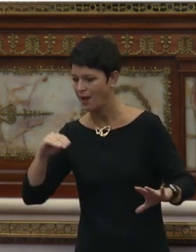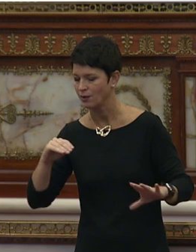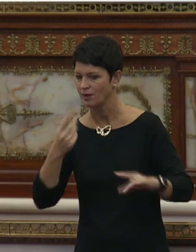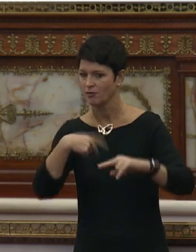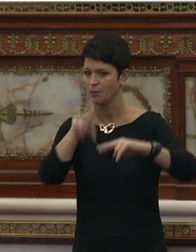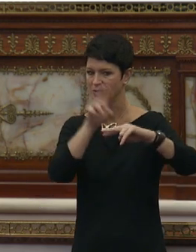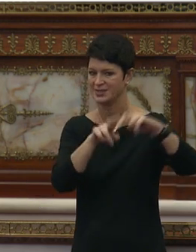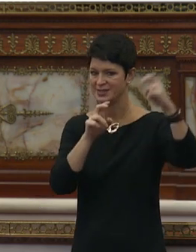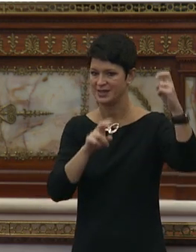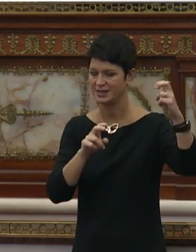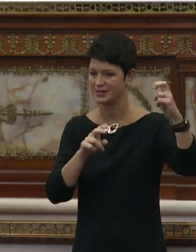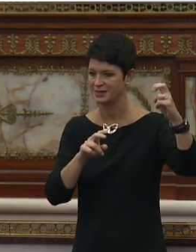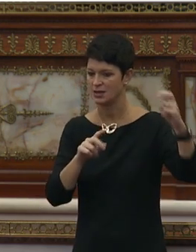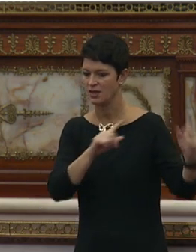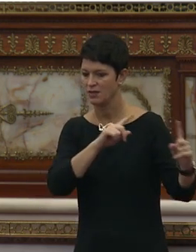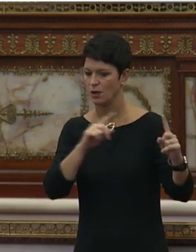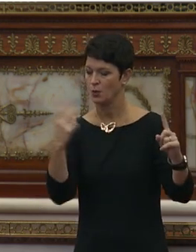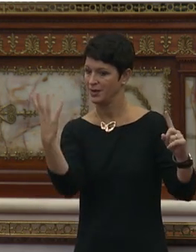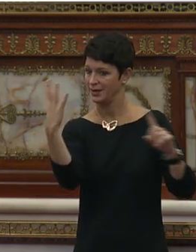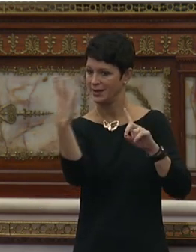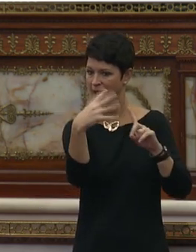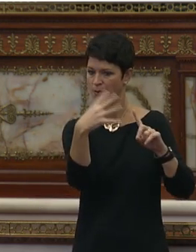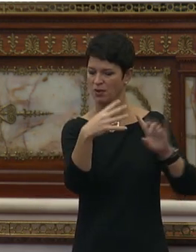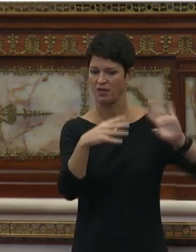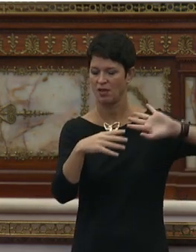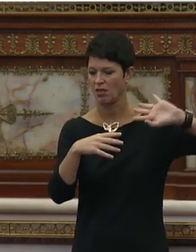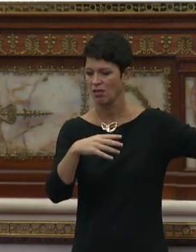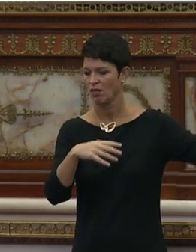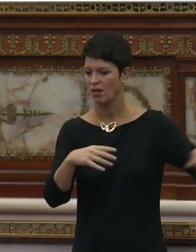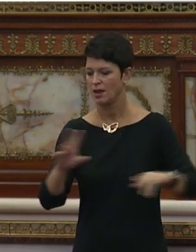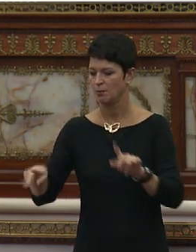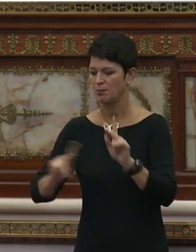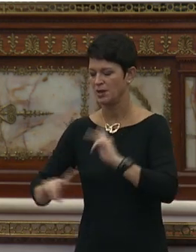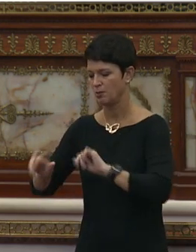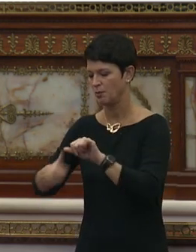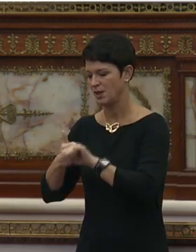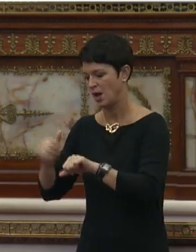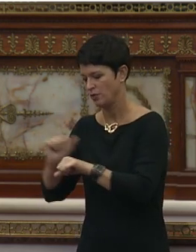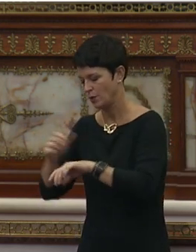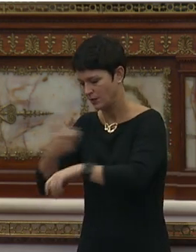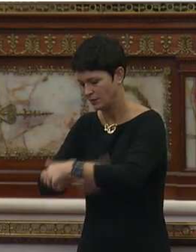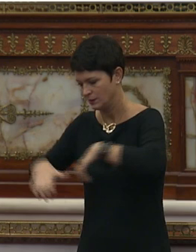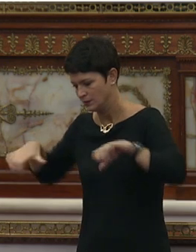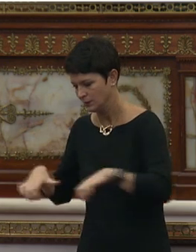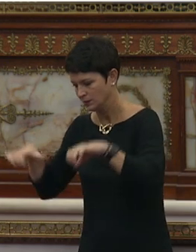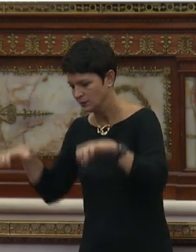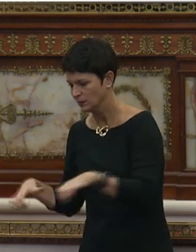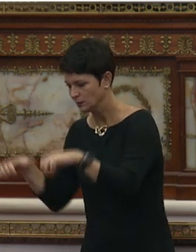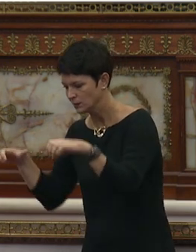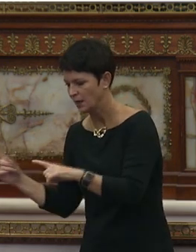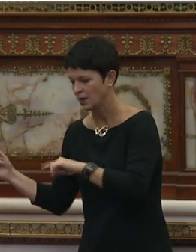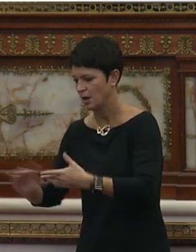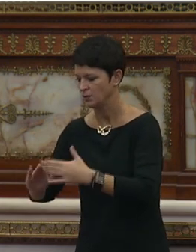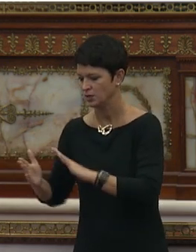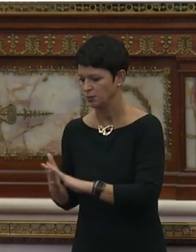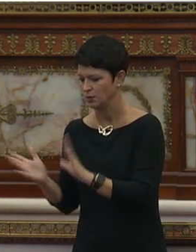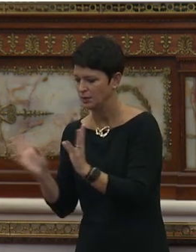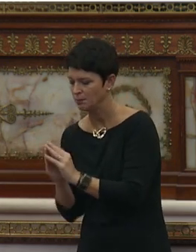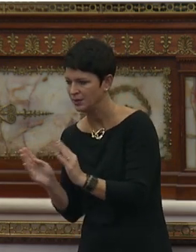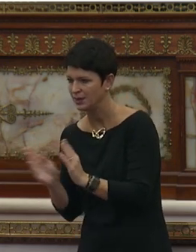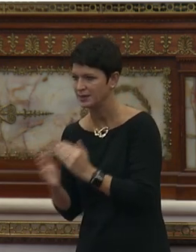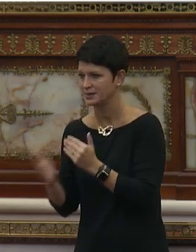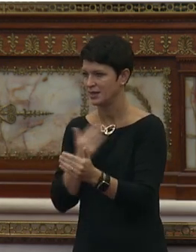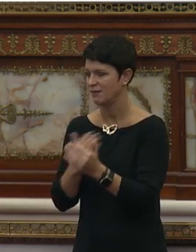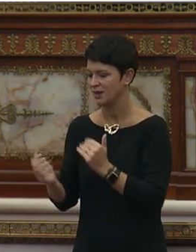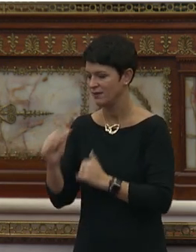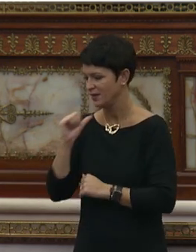seats on high when cameras are there, and those who behind the scenes do the hard work and will come to the community meeting, even if it's